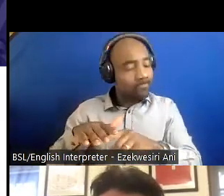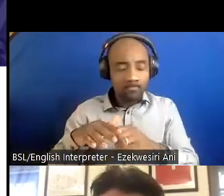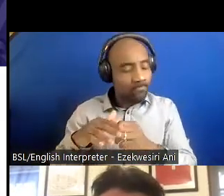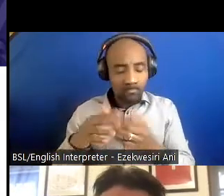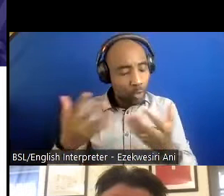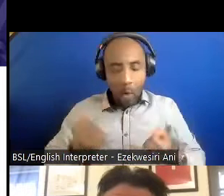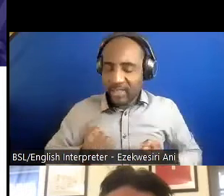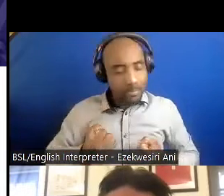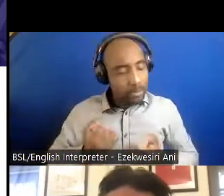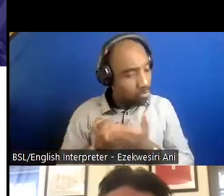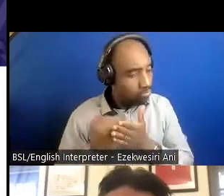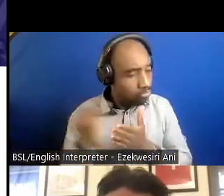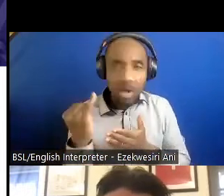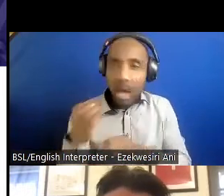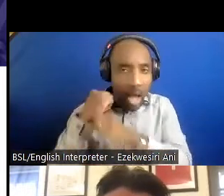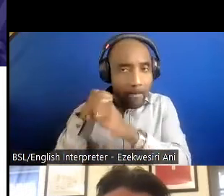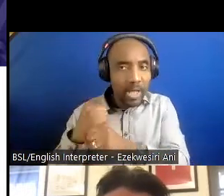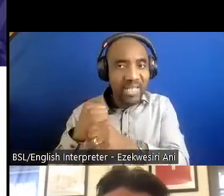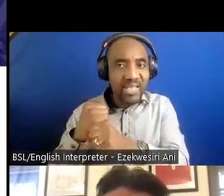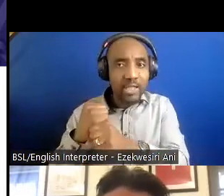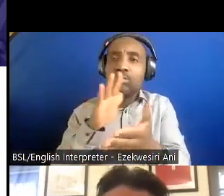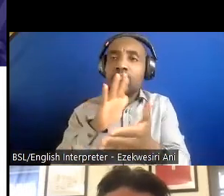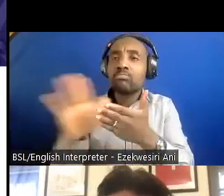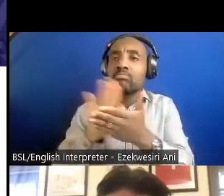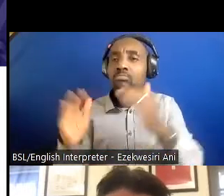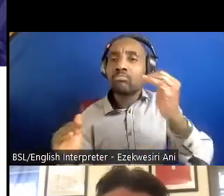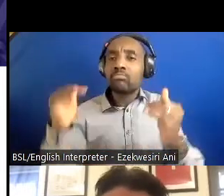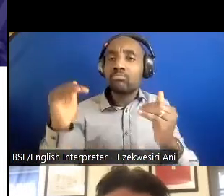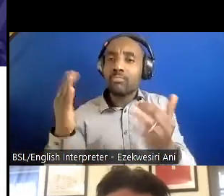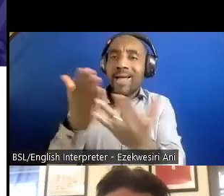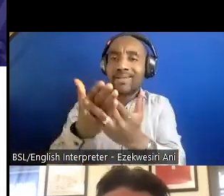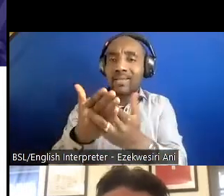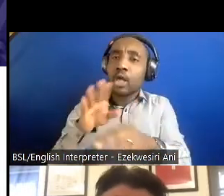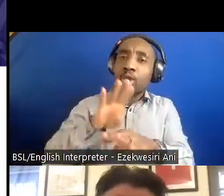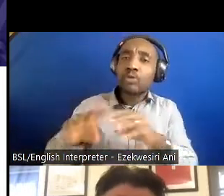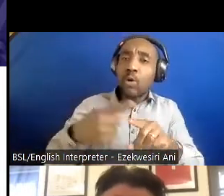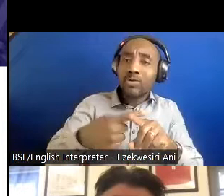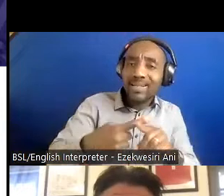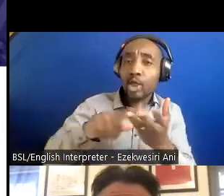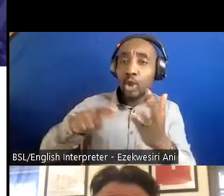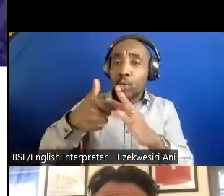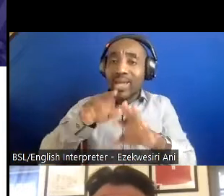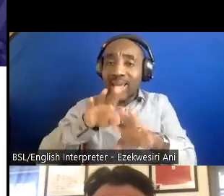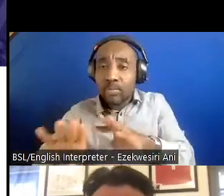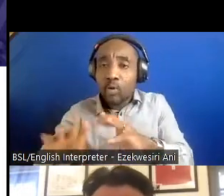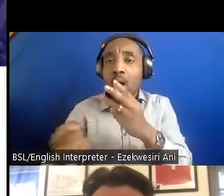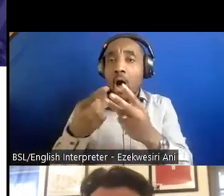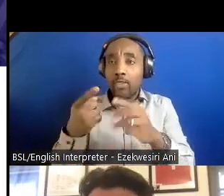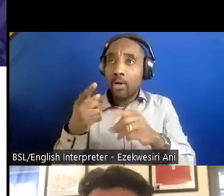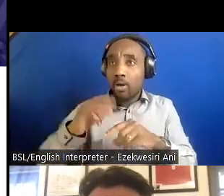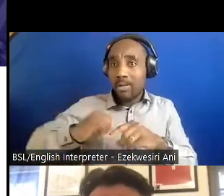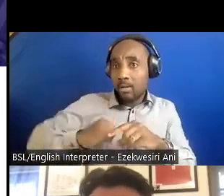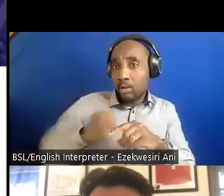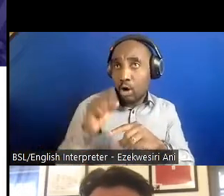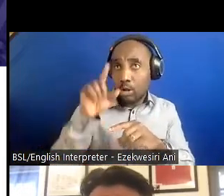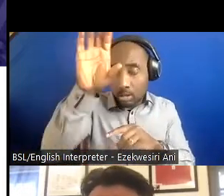we can to tackle racism in sport. Sport England, UK Sport, and the other home nations sports councils have also